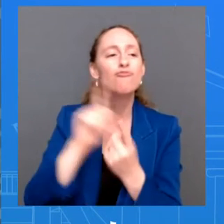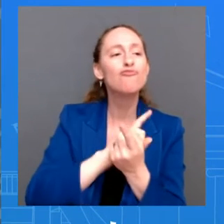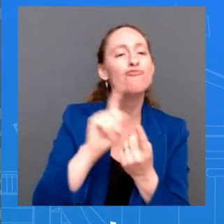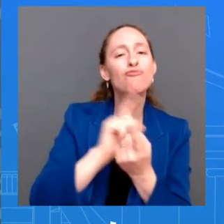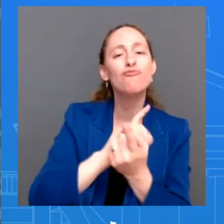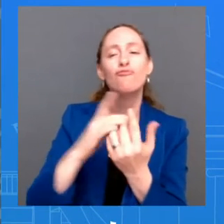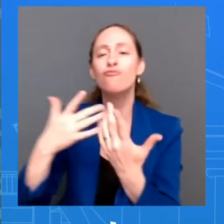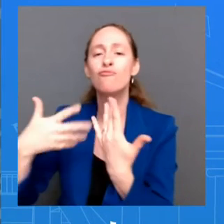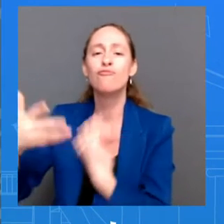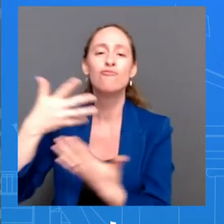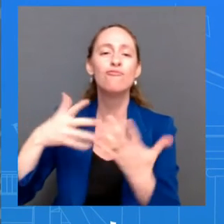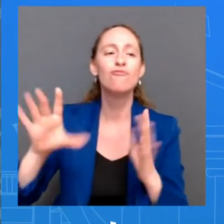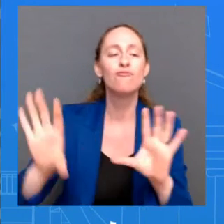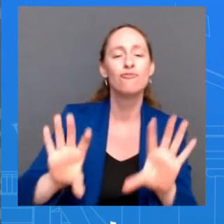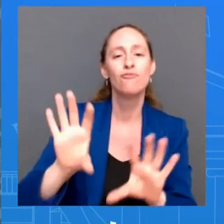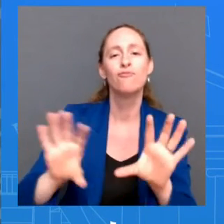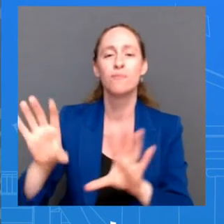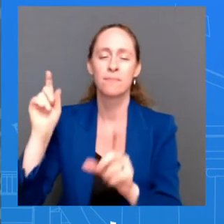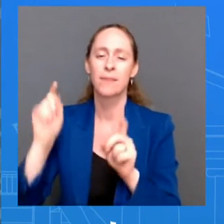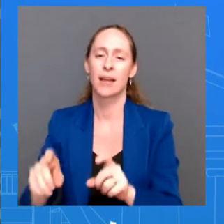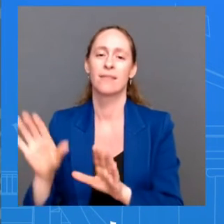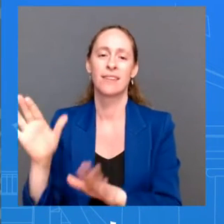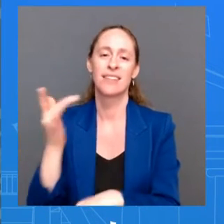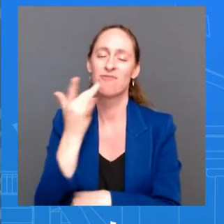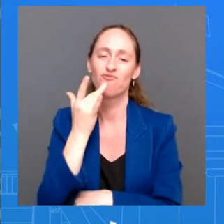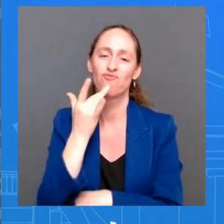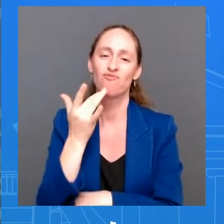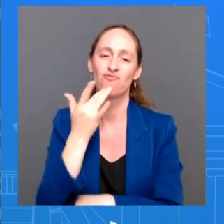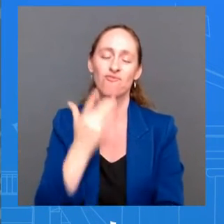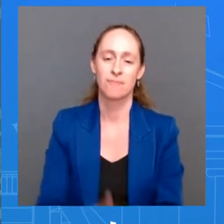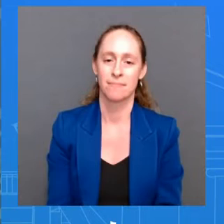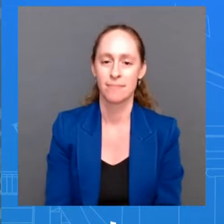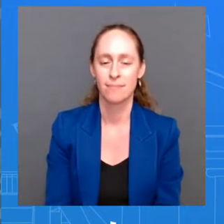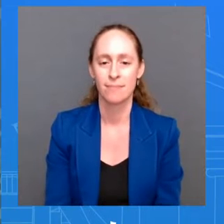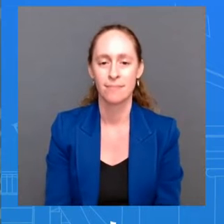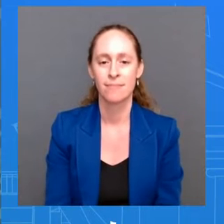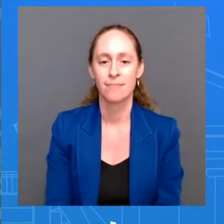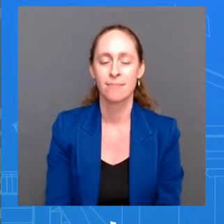as we have something to share with on his schedule, we will